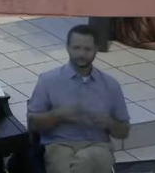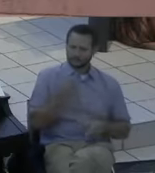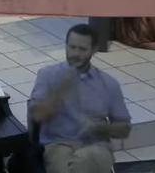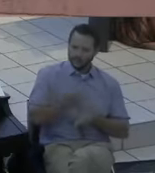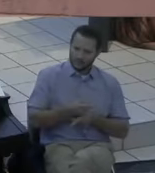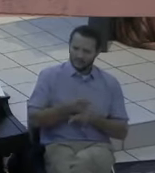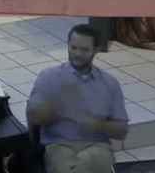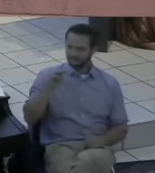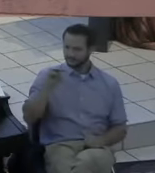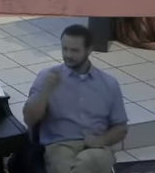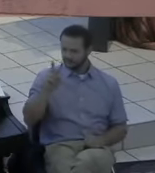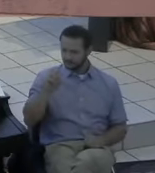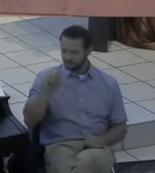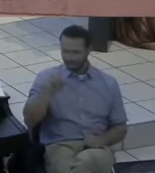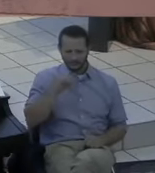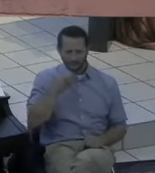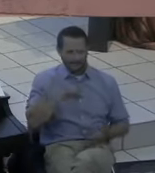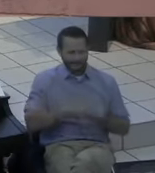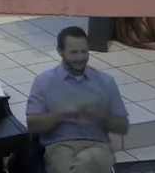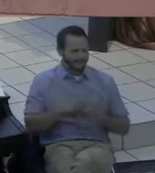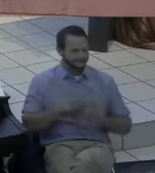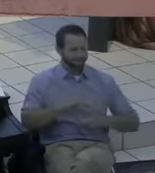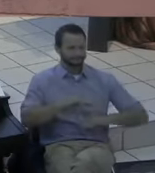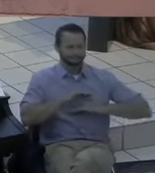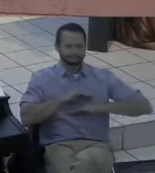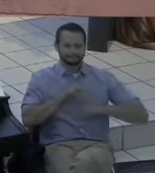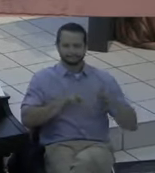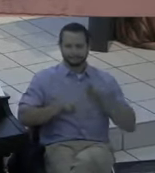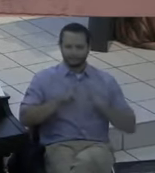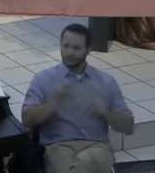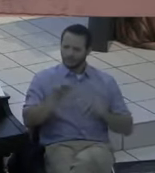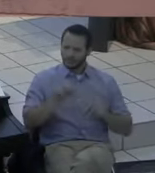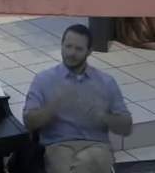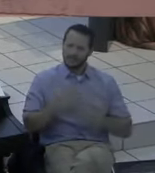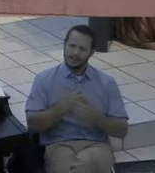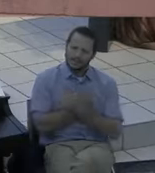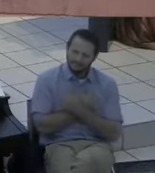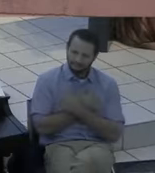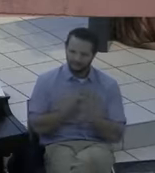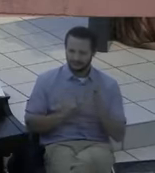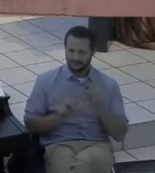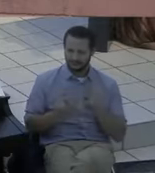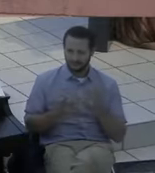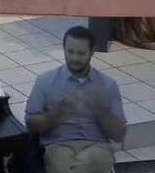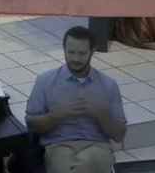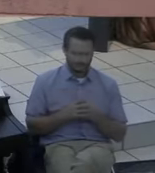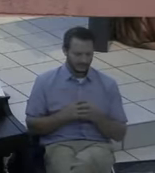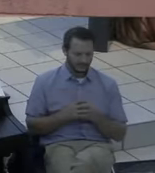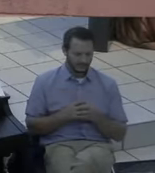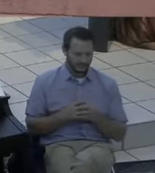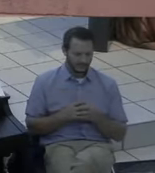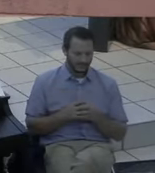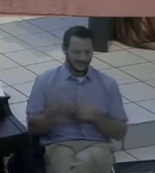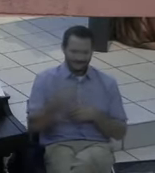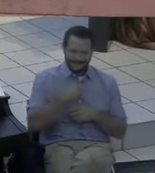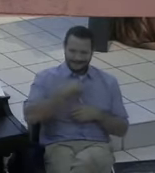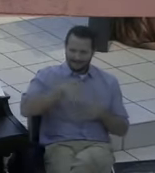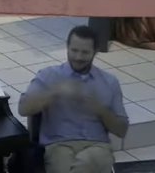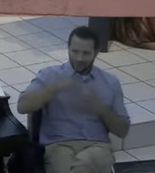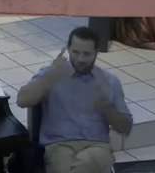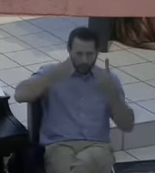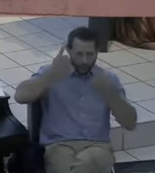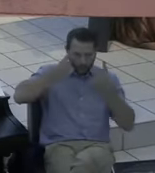motive, not about pleasing people, but loving people, pleasing God, having inmost thoughts that directed